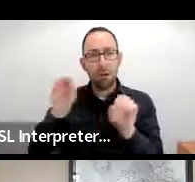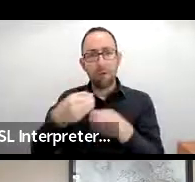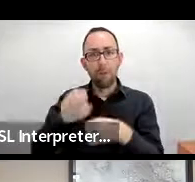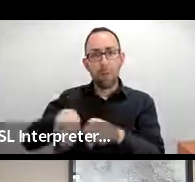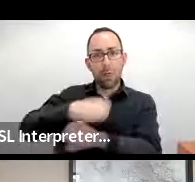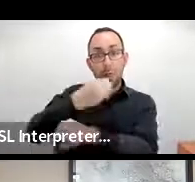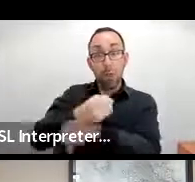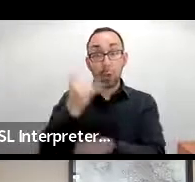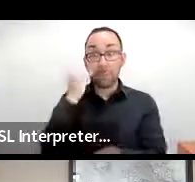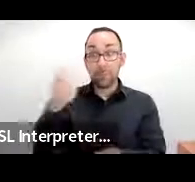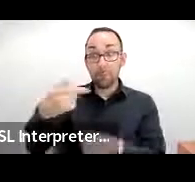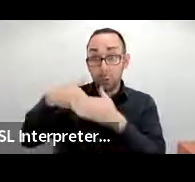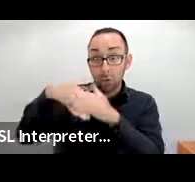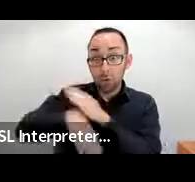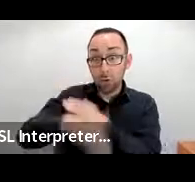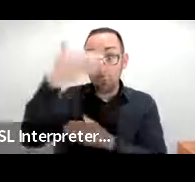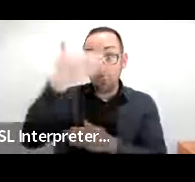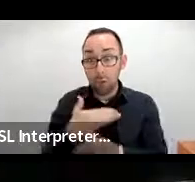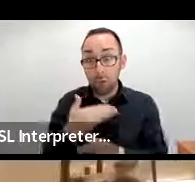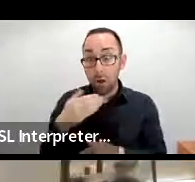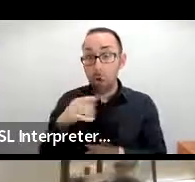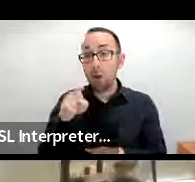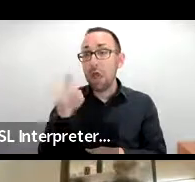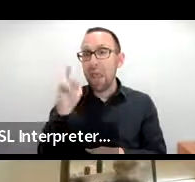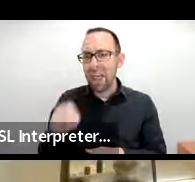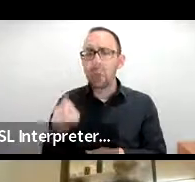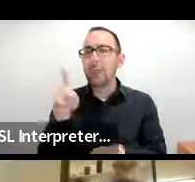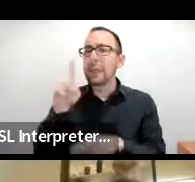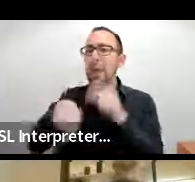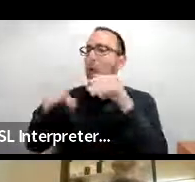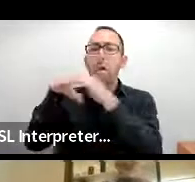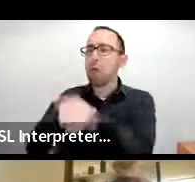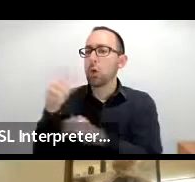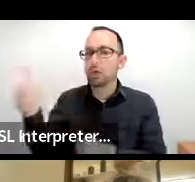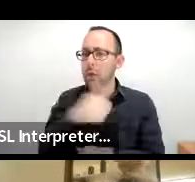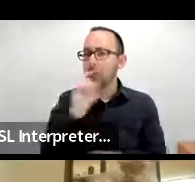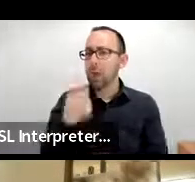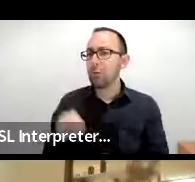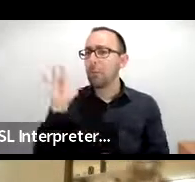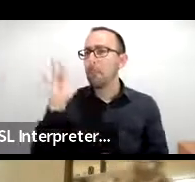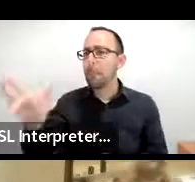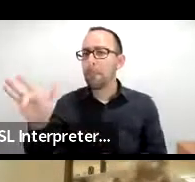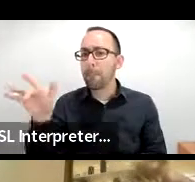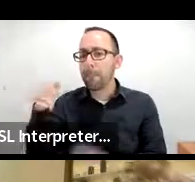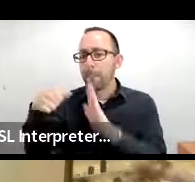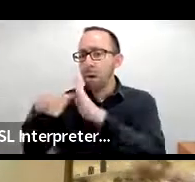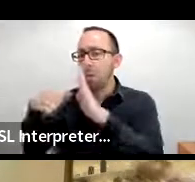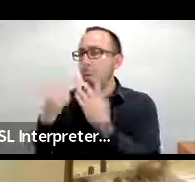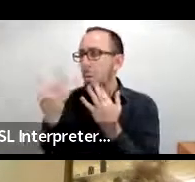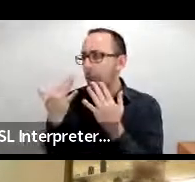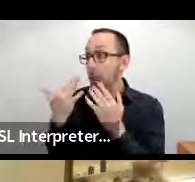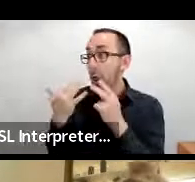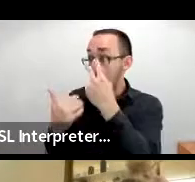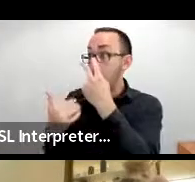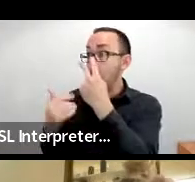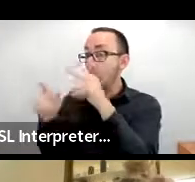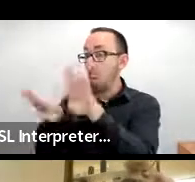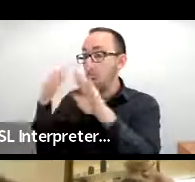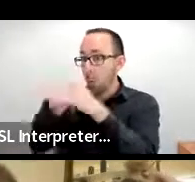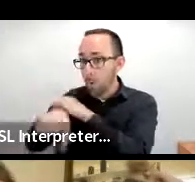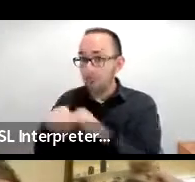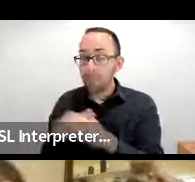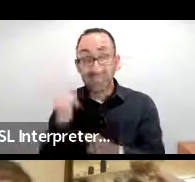up to the front, we will have to buzz you in. We also have a screening process that if you're going to volunteer in a